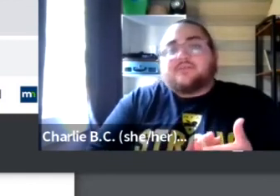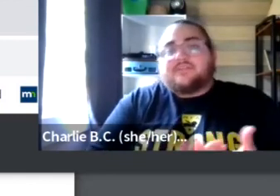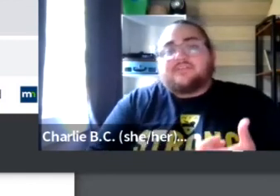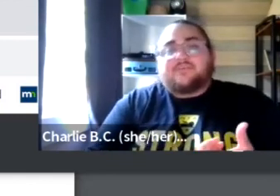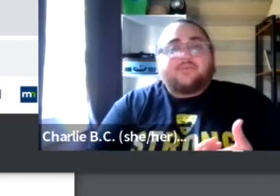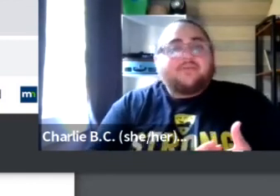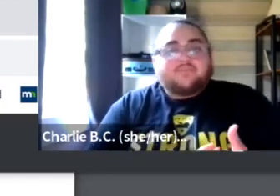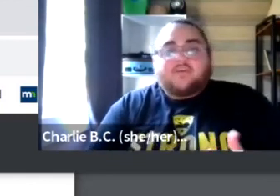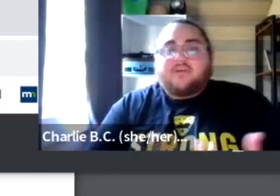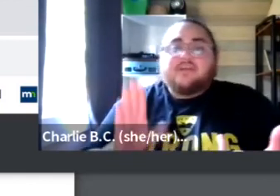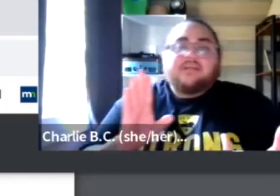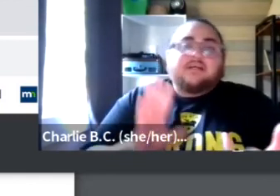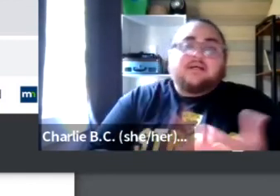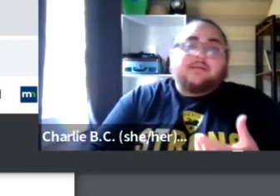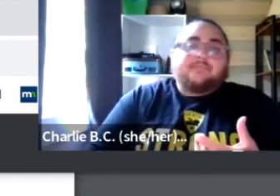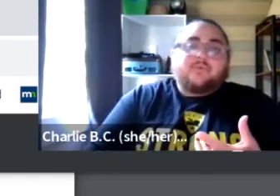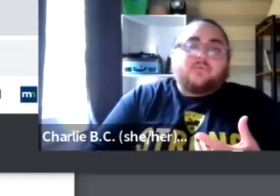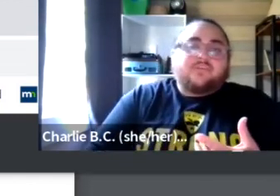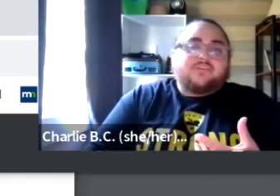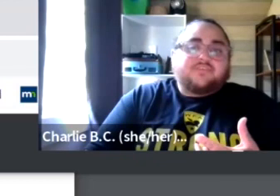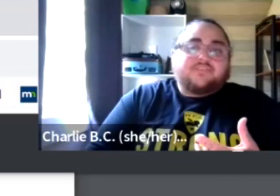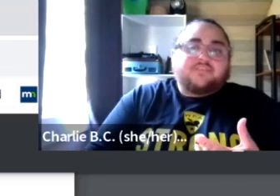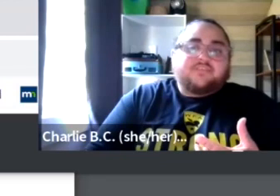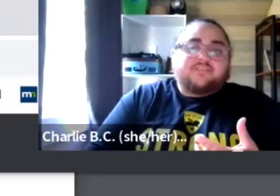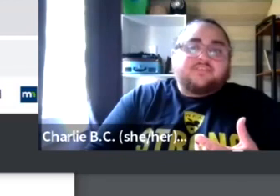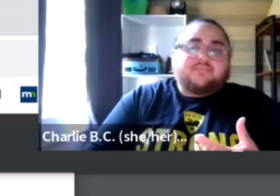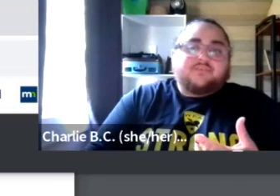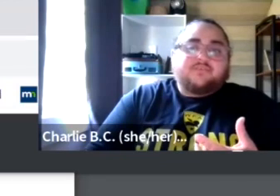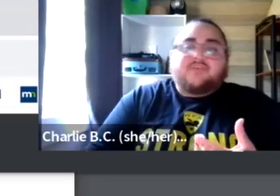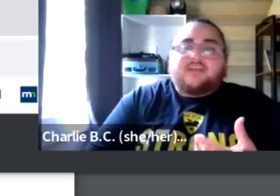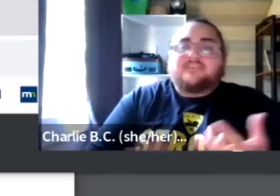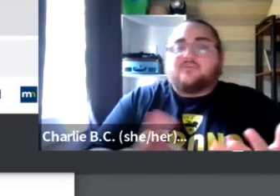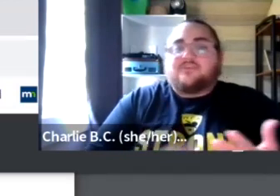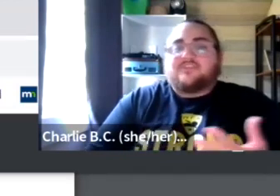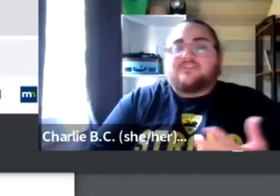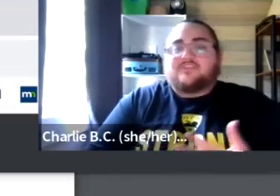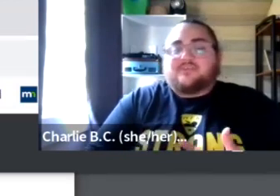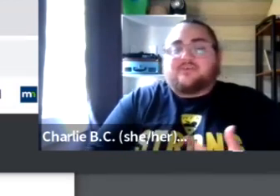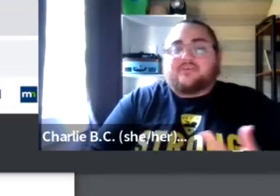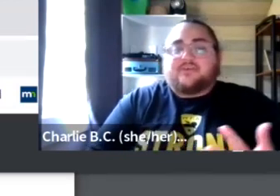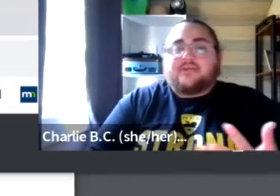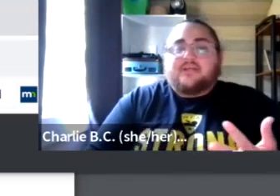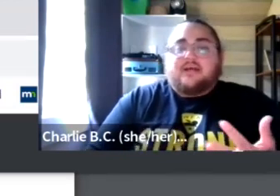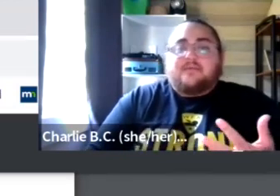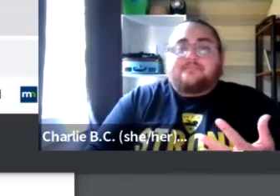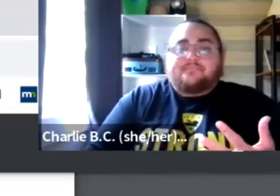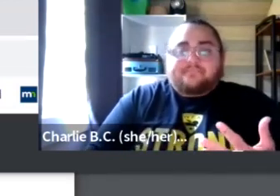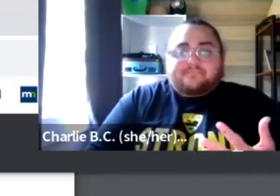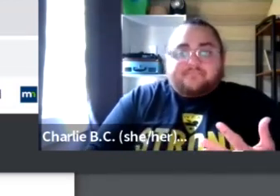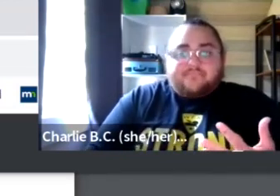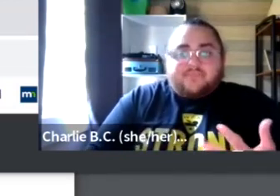go into what the disability waivers are, what services the waivers provide. So questions we talked about earlier.